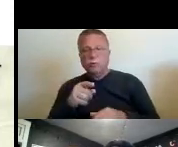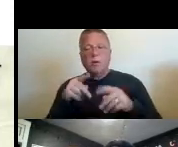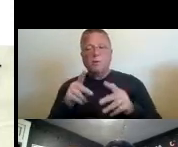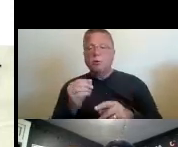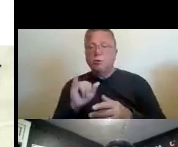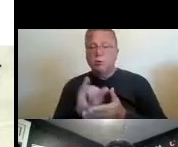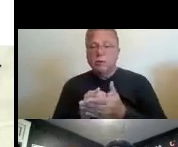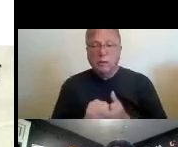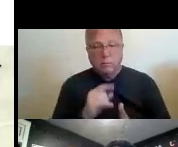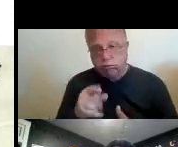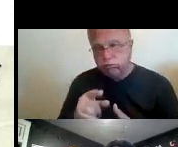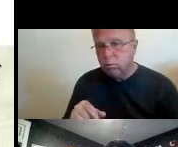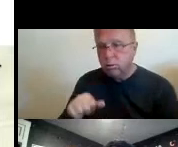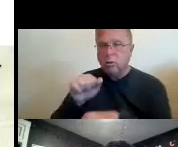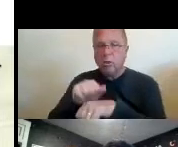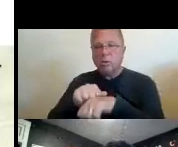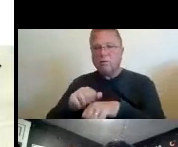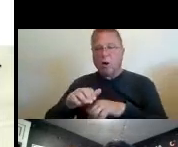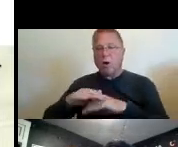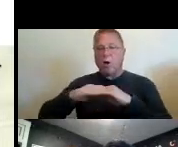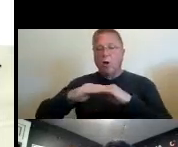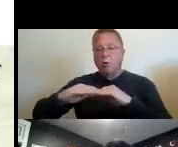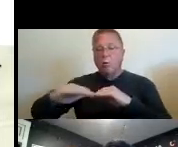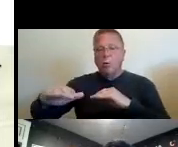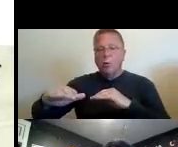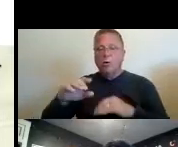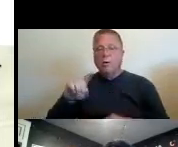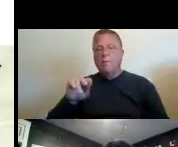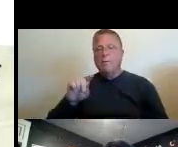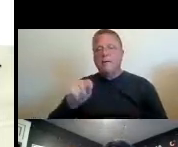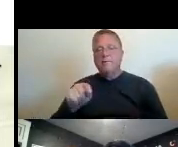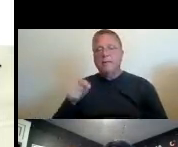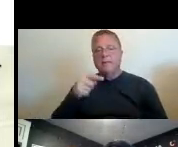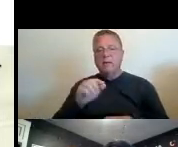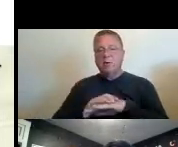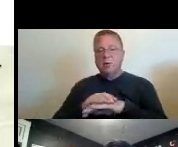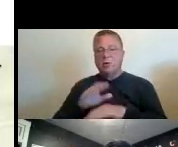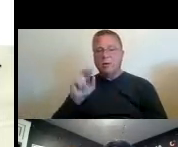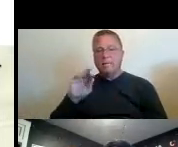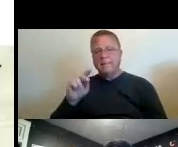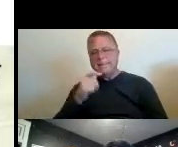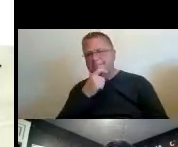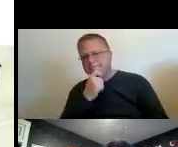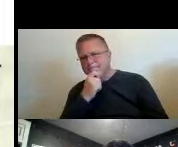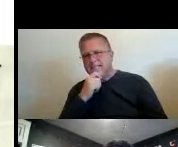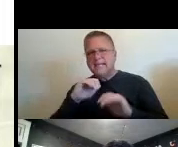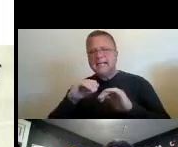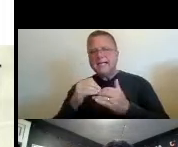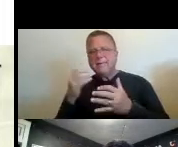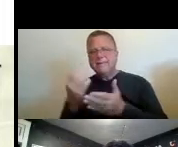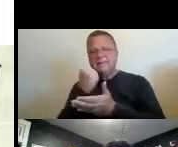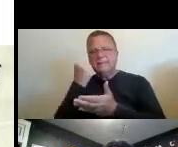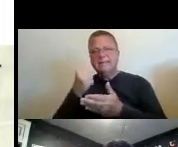is a lot of pavement, any which way you slice it on Beacon. So how can we, you know, take this